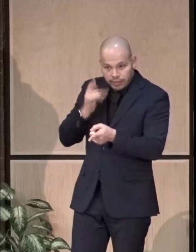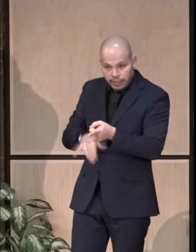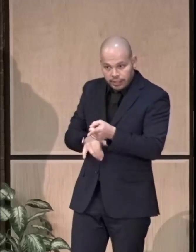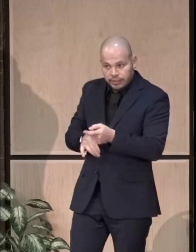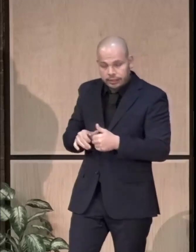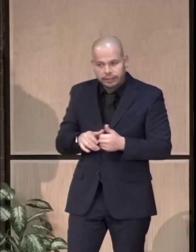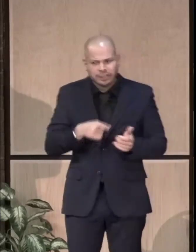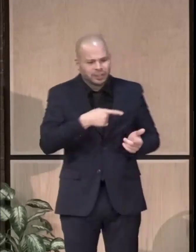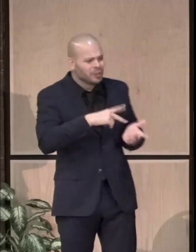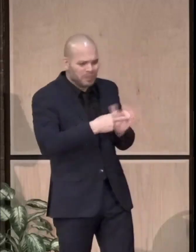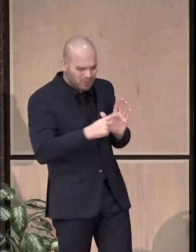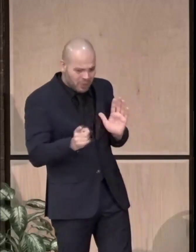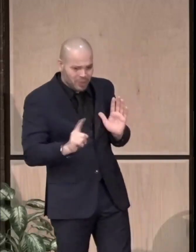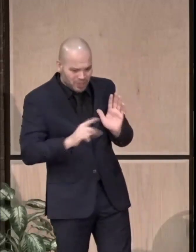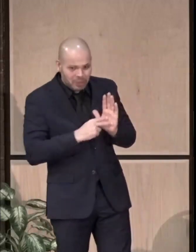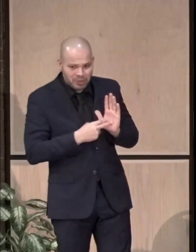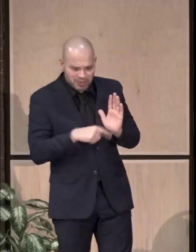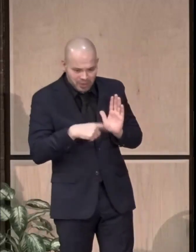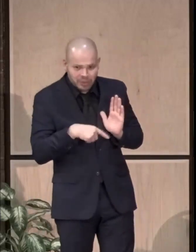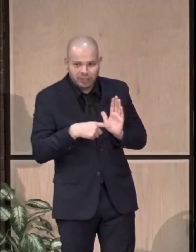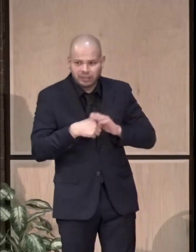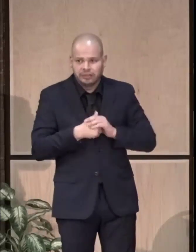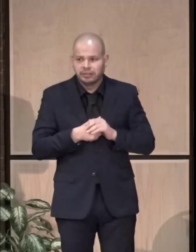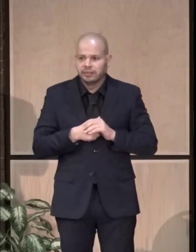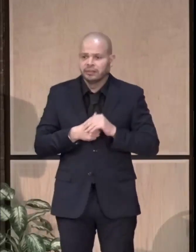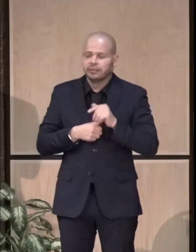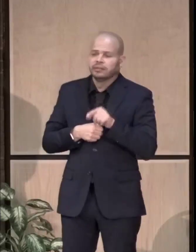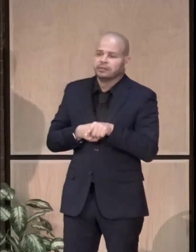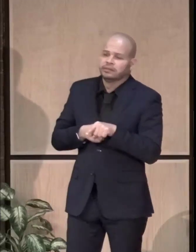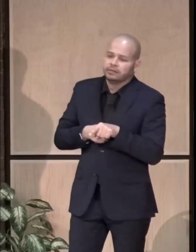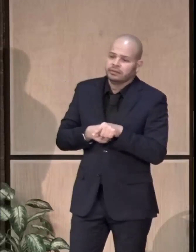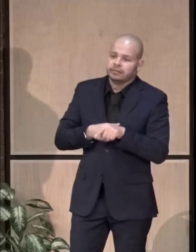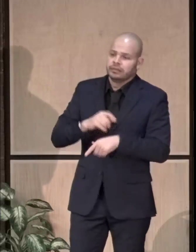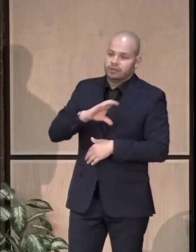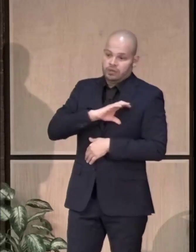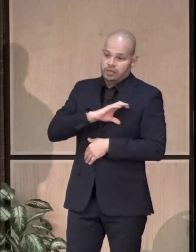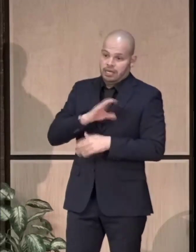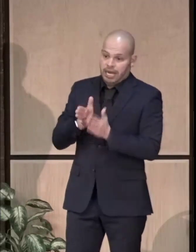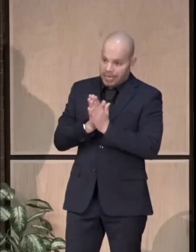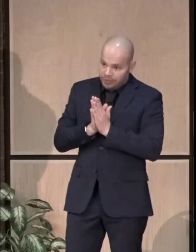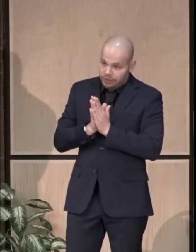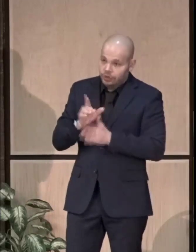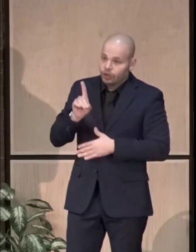He says all of his weapons from the National Guard have been accounted for. He doesn't have anything in the house.